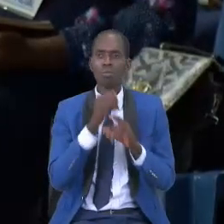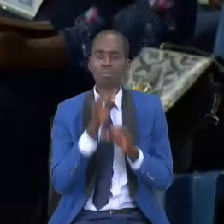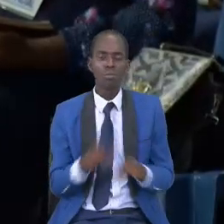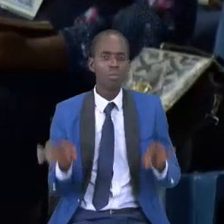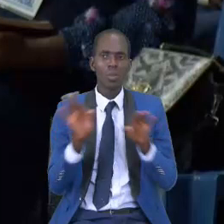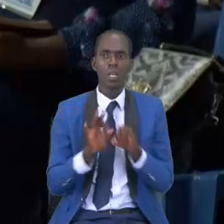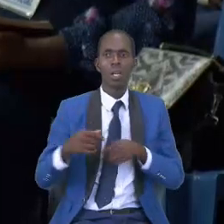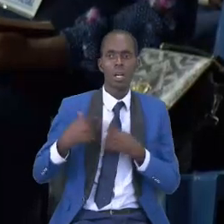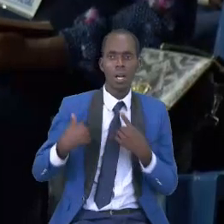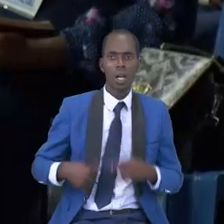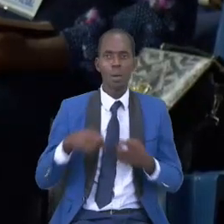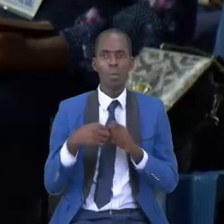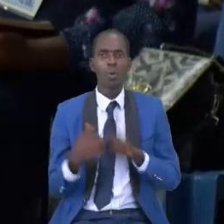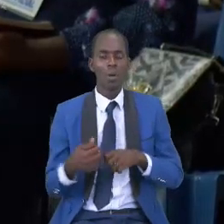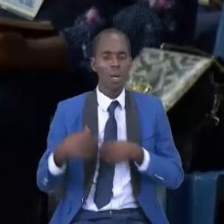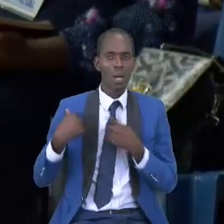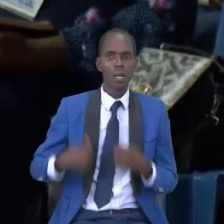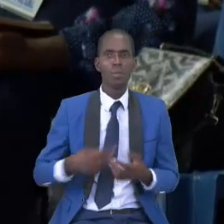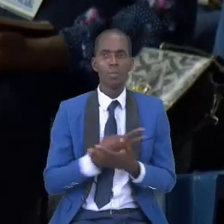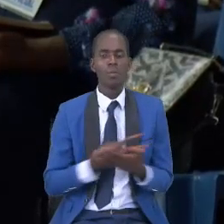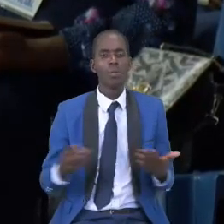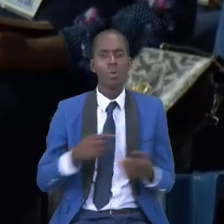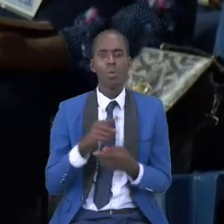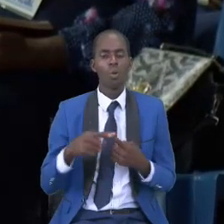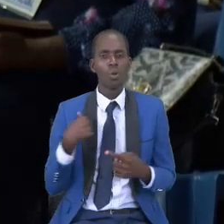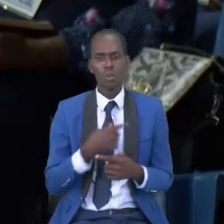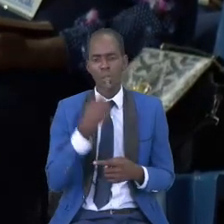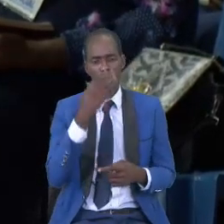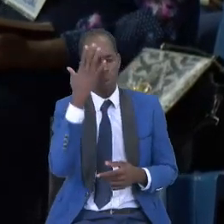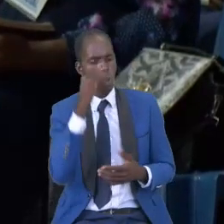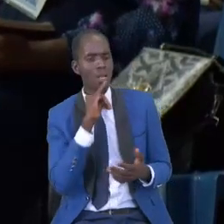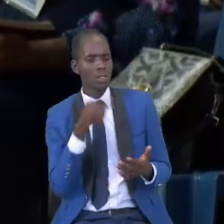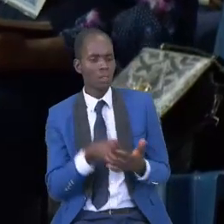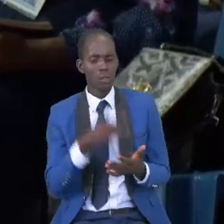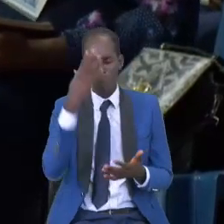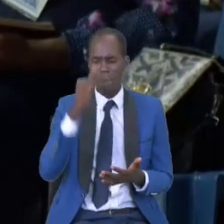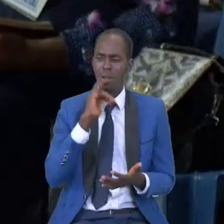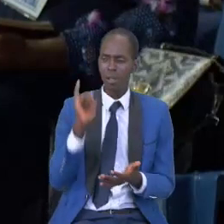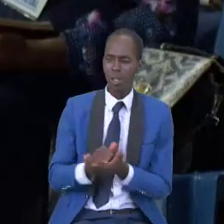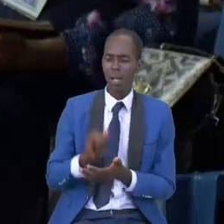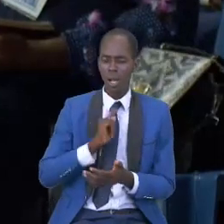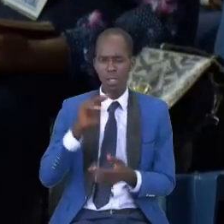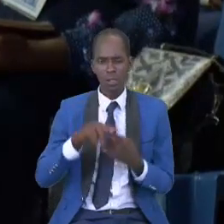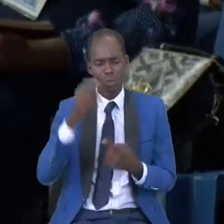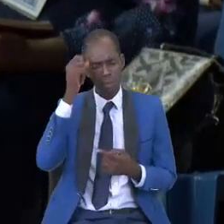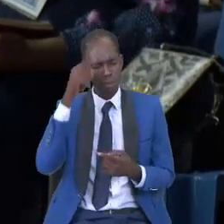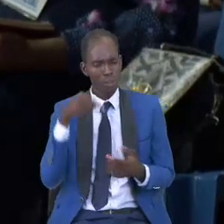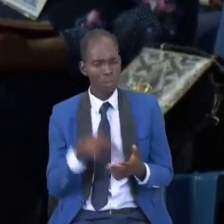say, why is this? Why is this? Why is that? I don't understand this. I don't understand that. And we're all in confusion. That's when